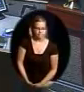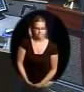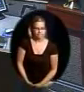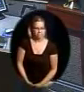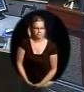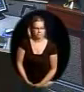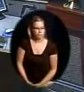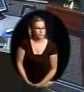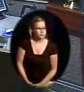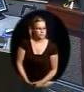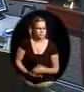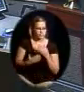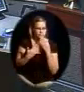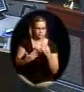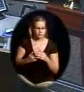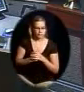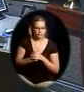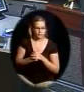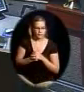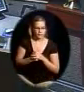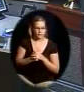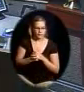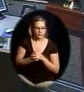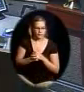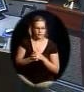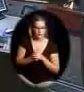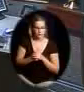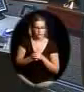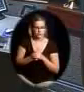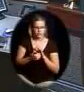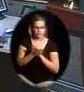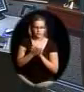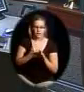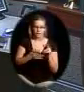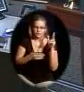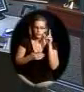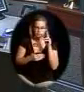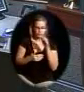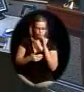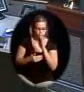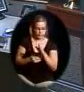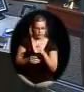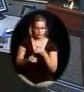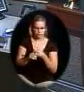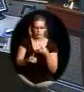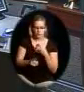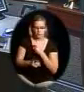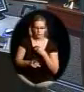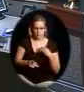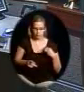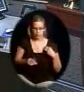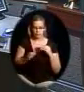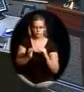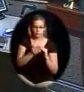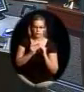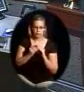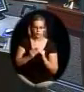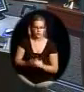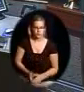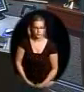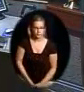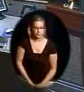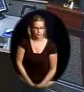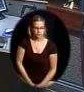Excellent comments, Mr. Poland, and nothing like hearing it directly from members of the community who don't see our kids on a day-to-day basis.